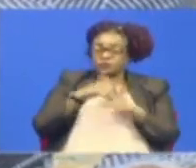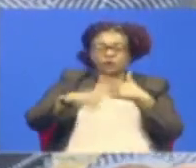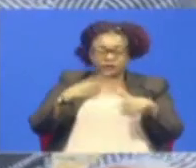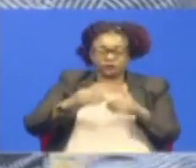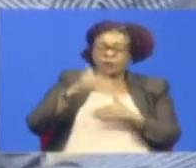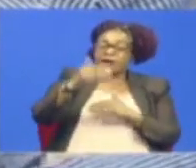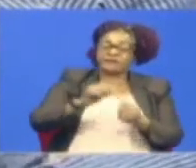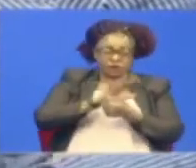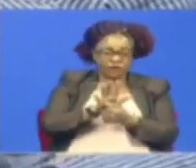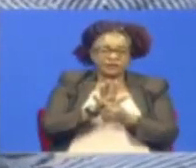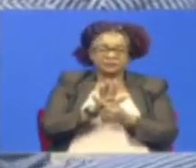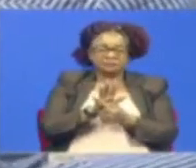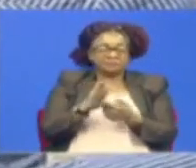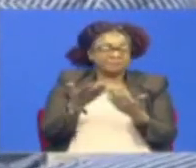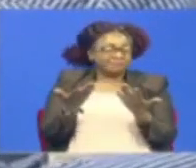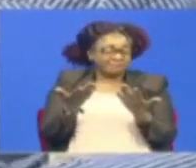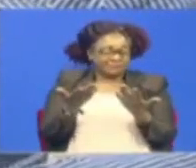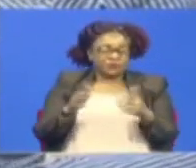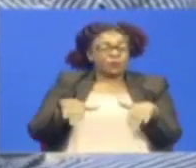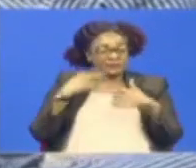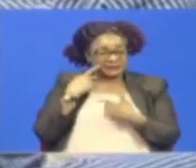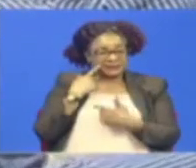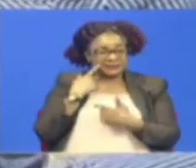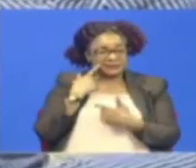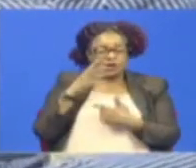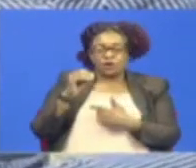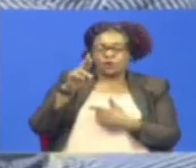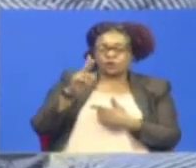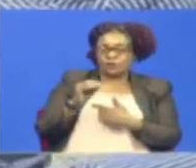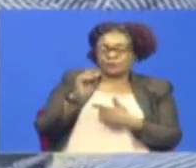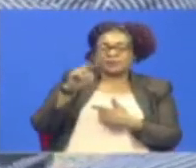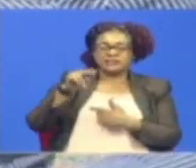pandemic is a story for another day. Okokusa NTV, Kisumu.